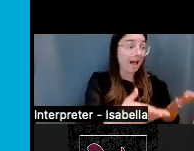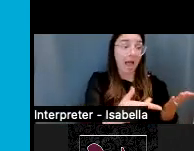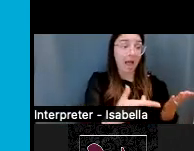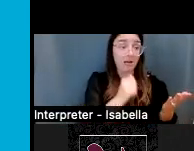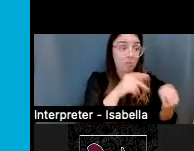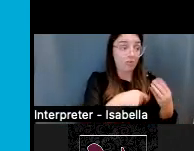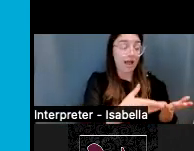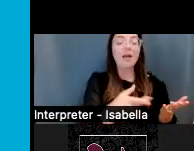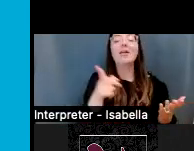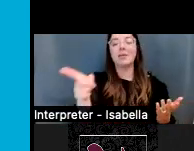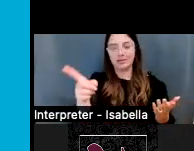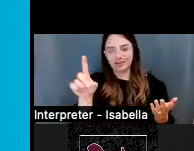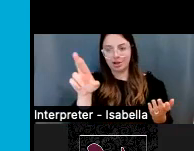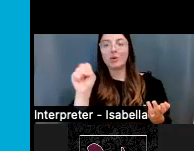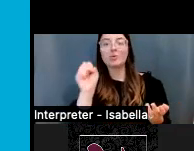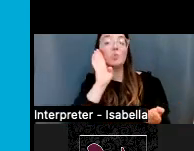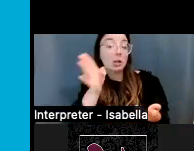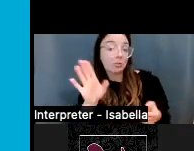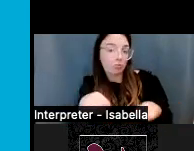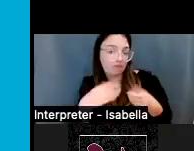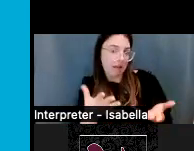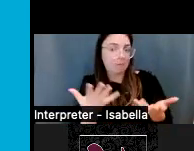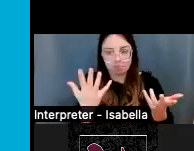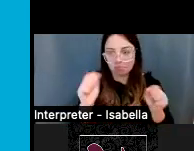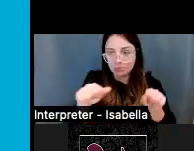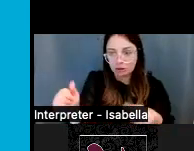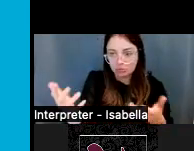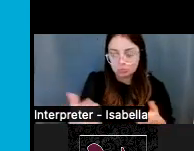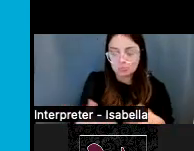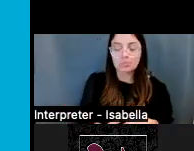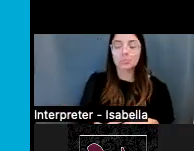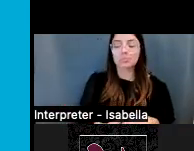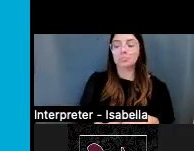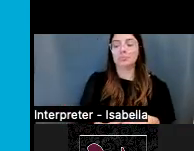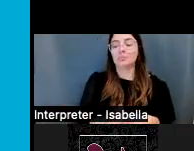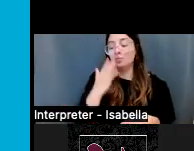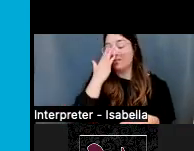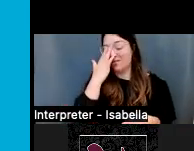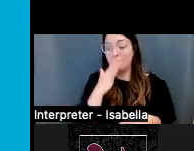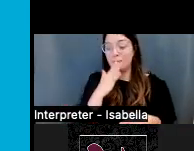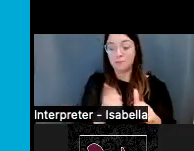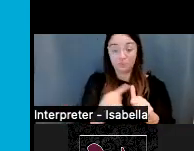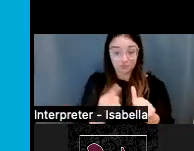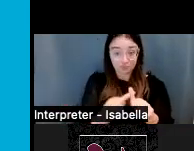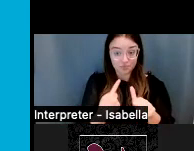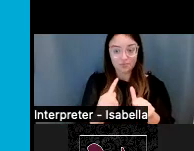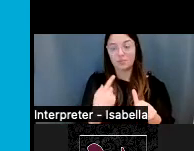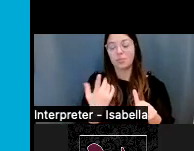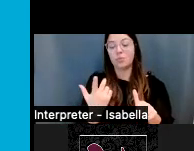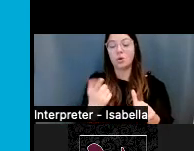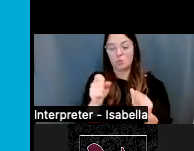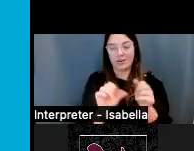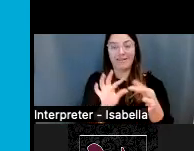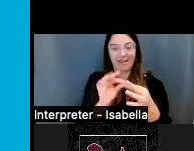they can get it through DRS potentially. So the first thing is to talk with the school about connecting with DRS, right? So you can go through